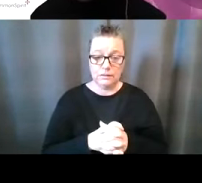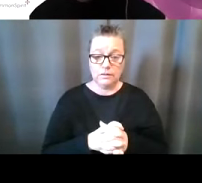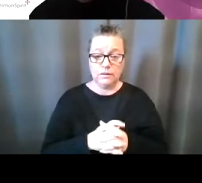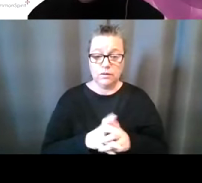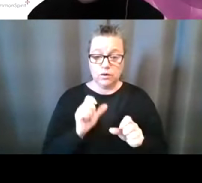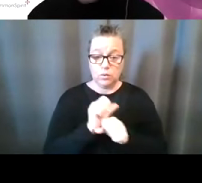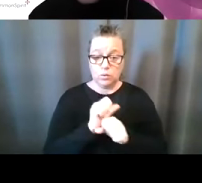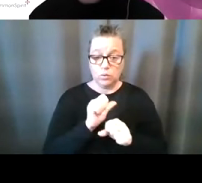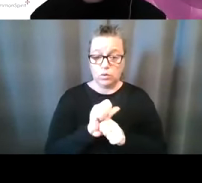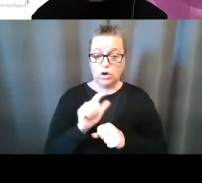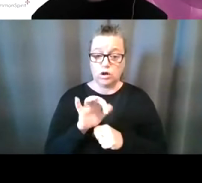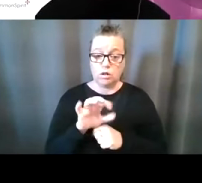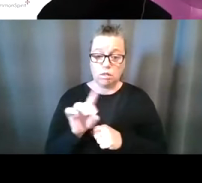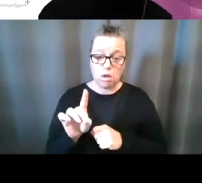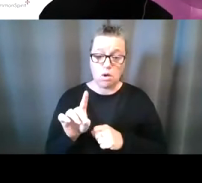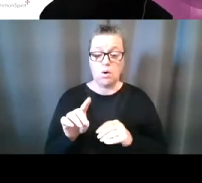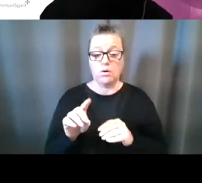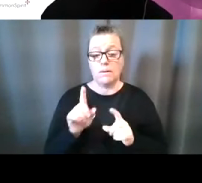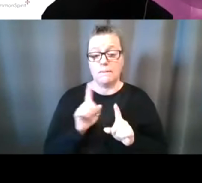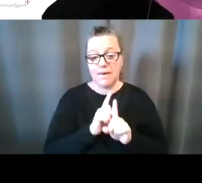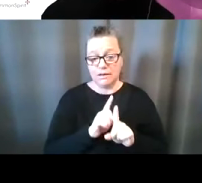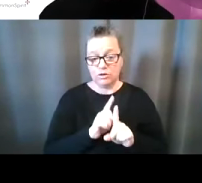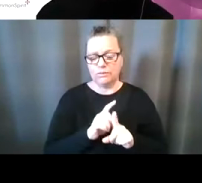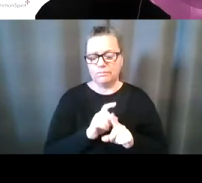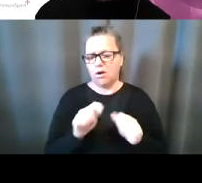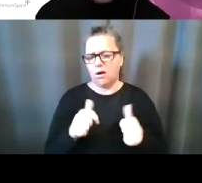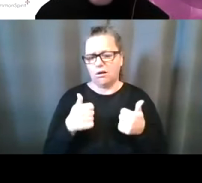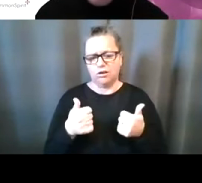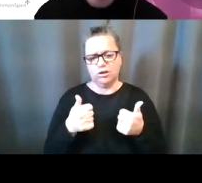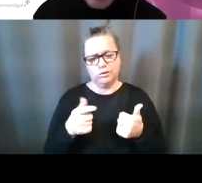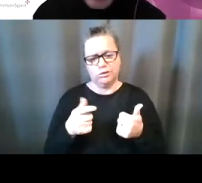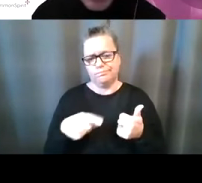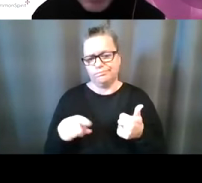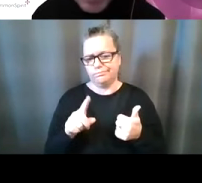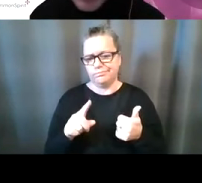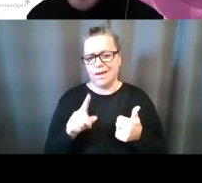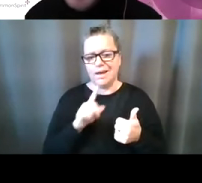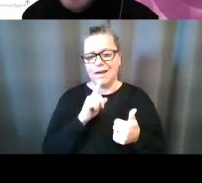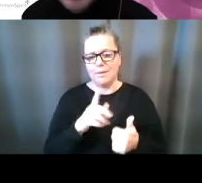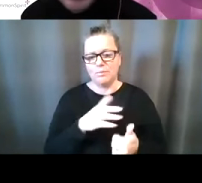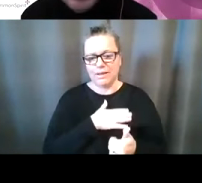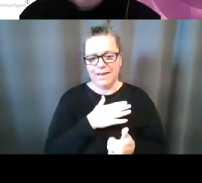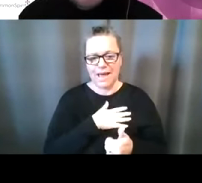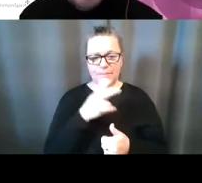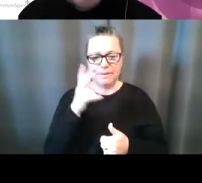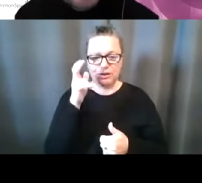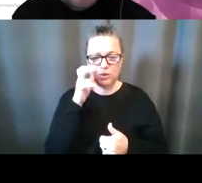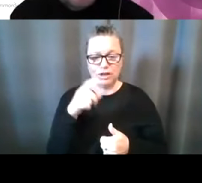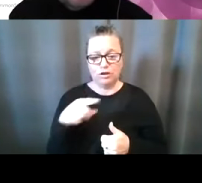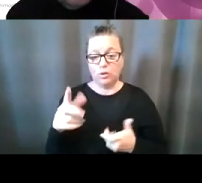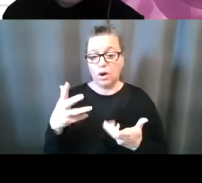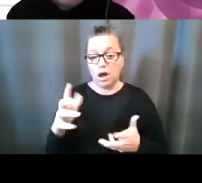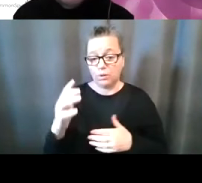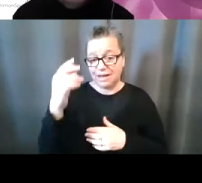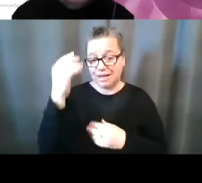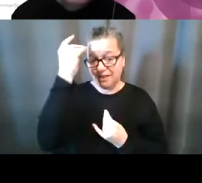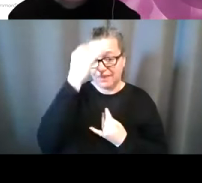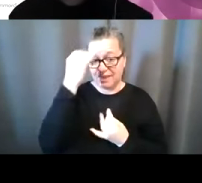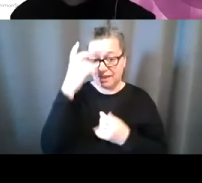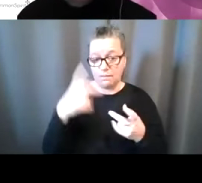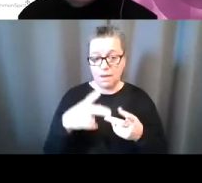workload distribution, mentoring. Oh, those are all excellent. Y'all are very, I'm really happy to hear you already thinking about places